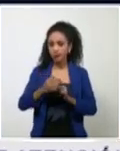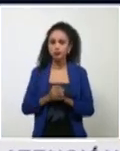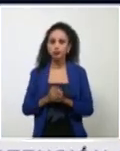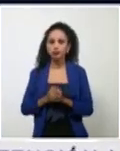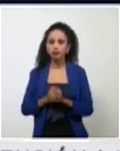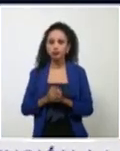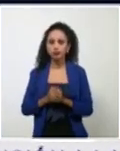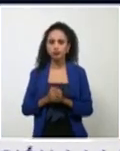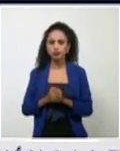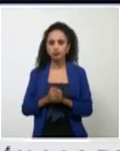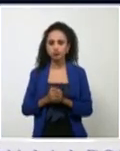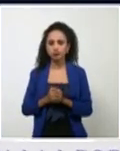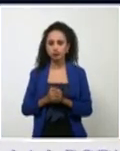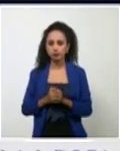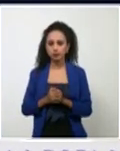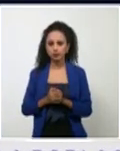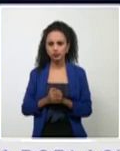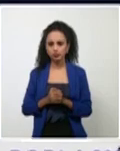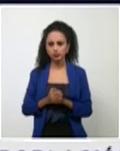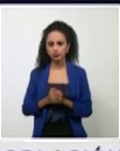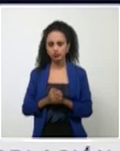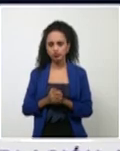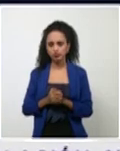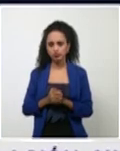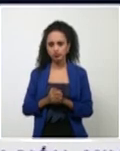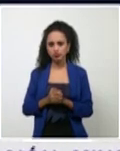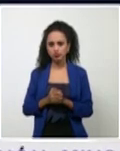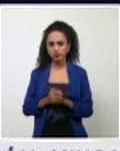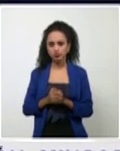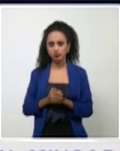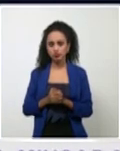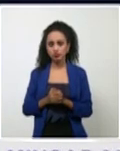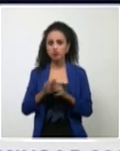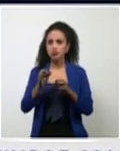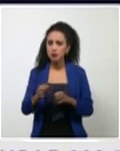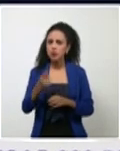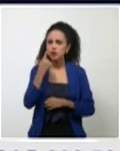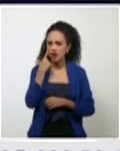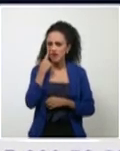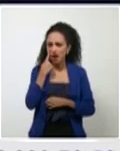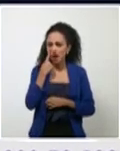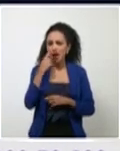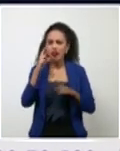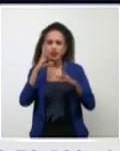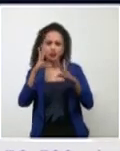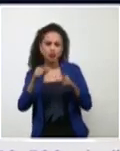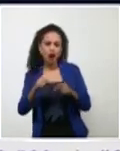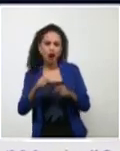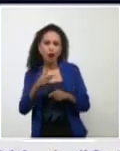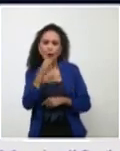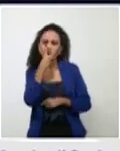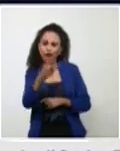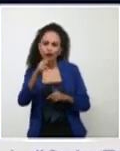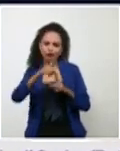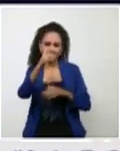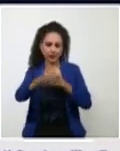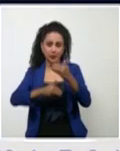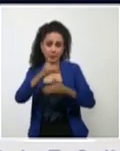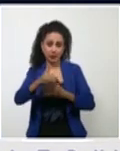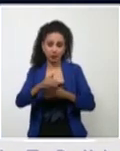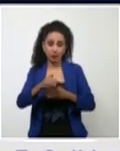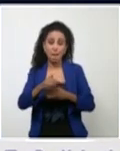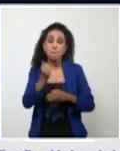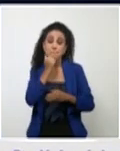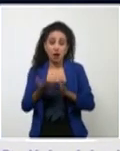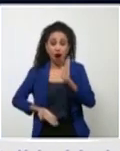Another day that as a result of the actions and treatments, we have more discharges than confirmed